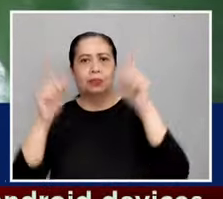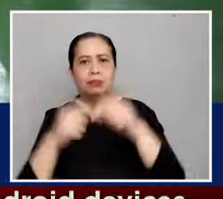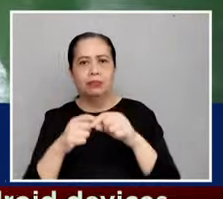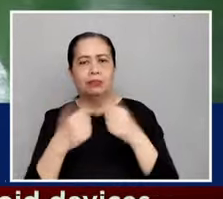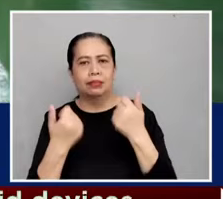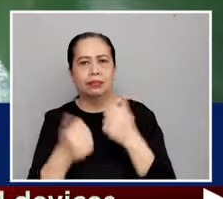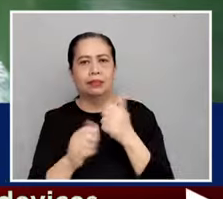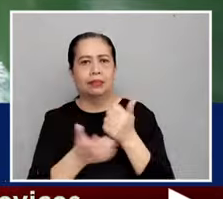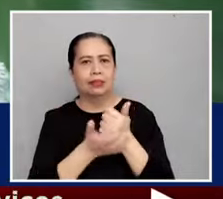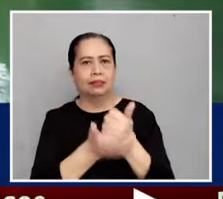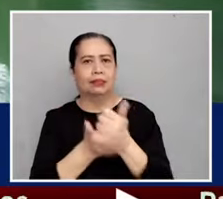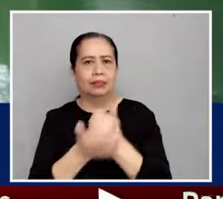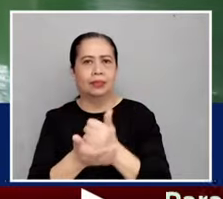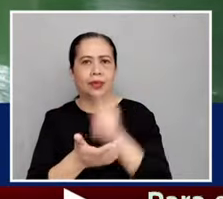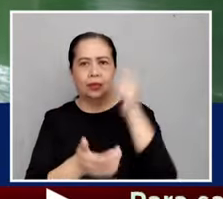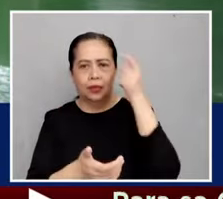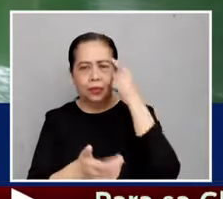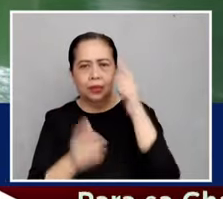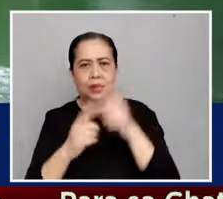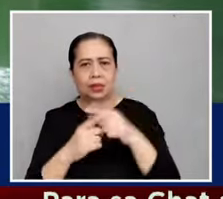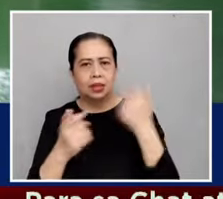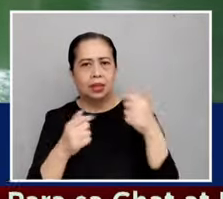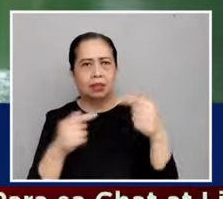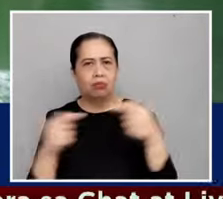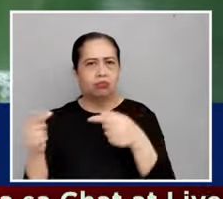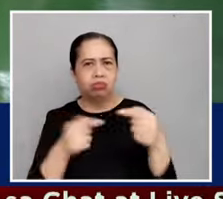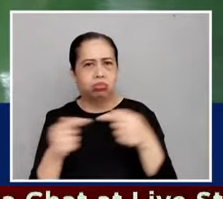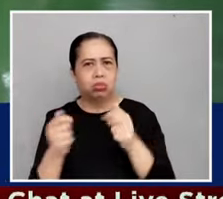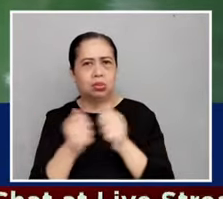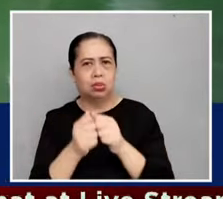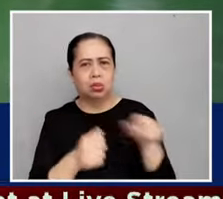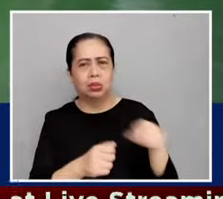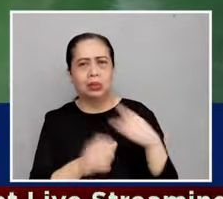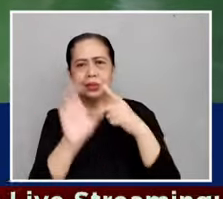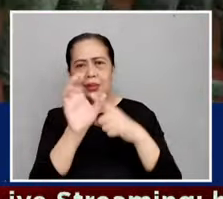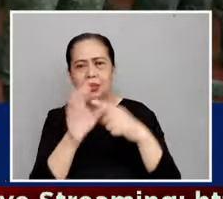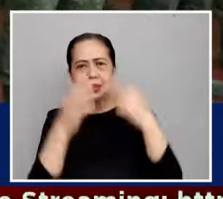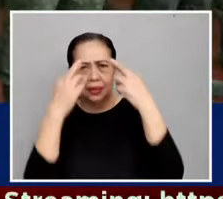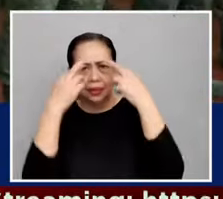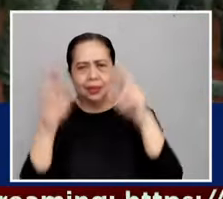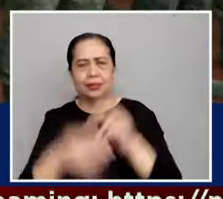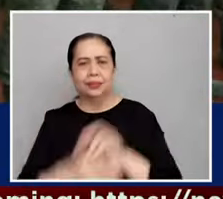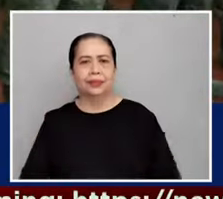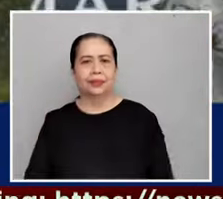ng pamahalaan sa armadong kilusan ng mga rebelde.